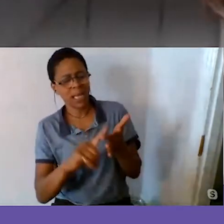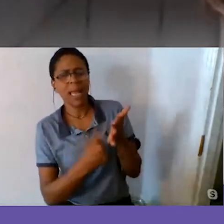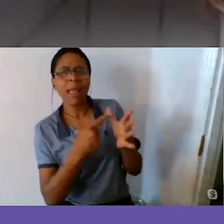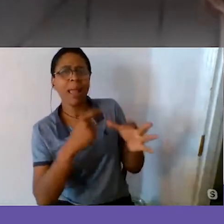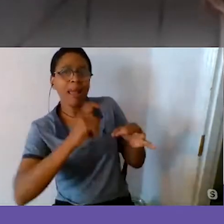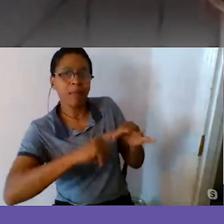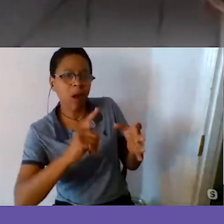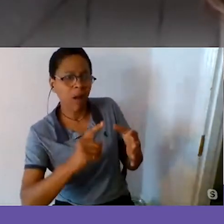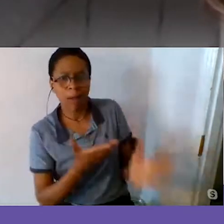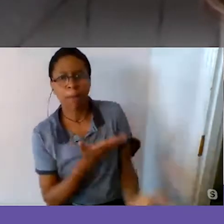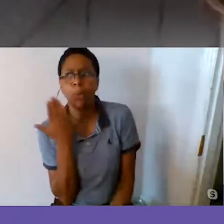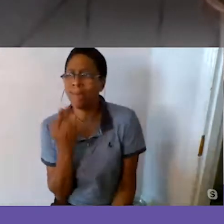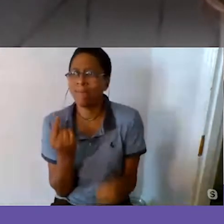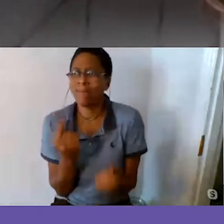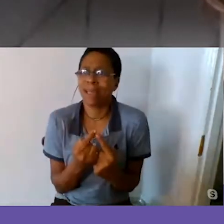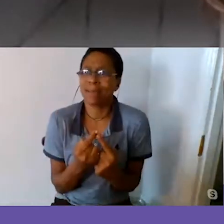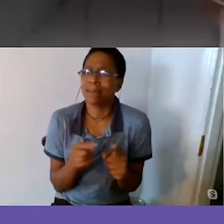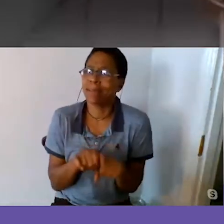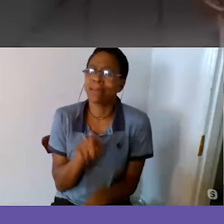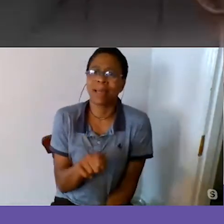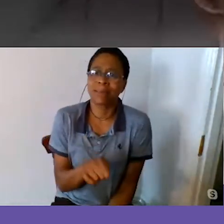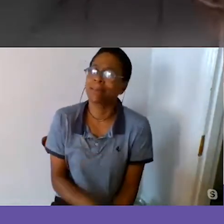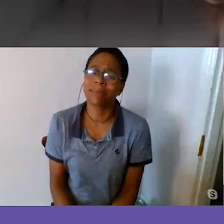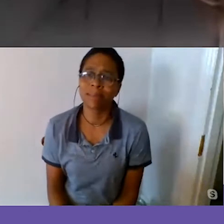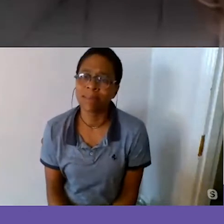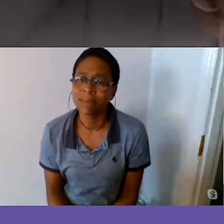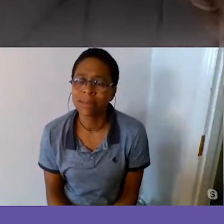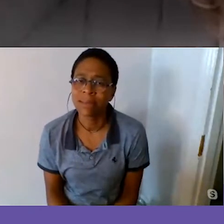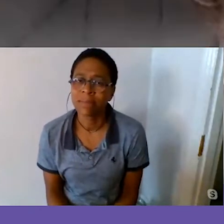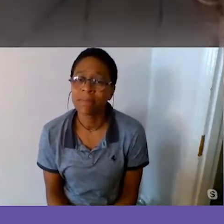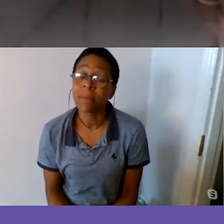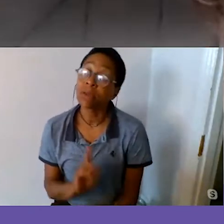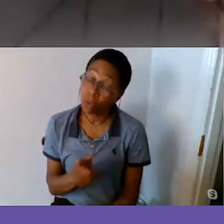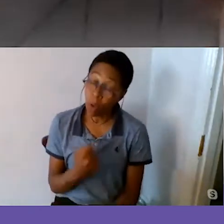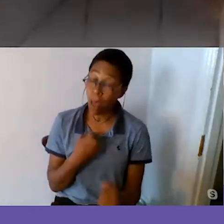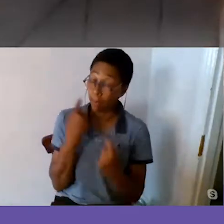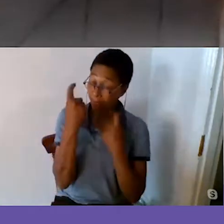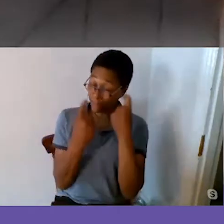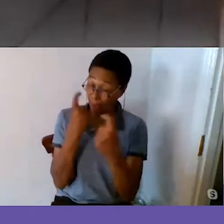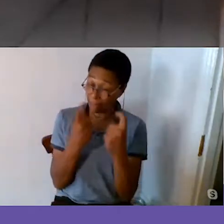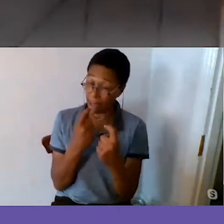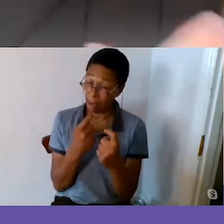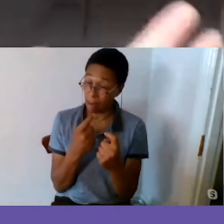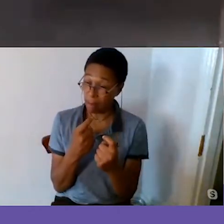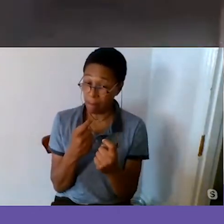to reassess how actually, like, in terms of like funding and payment,